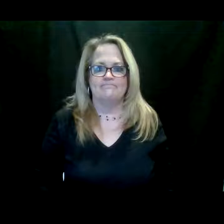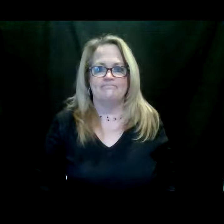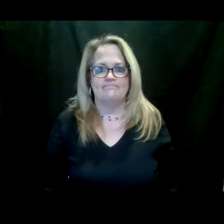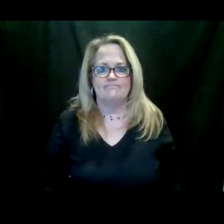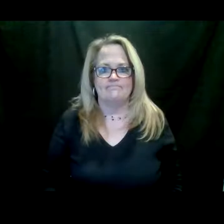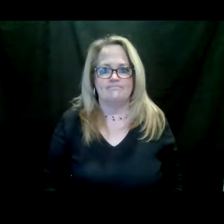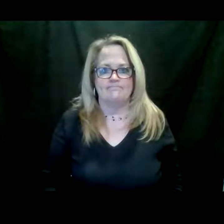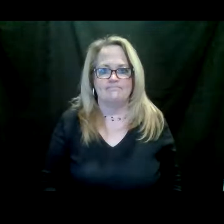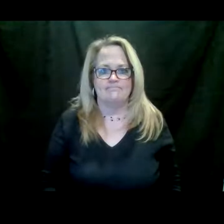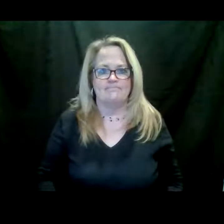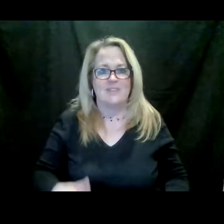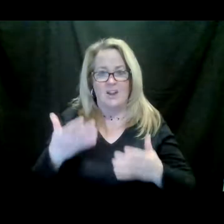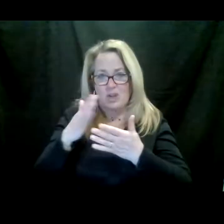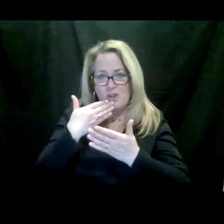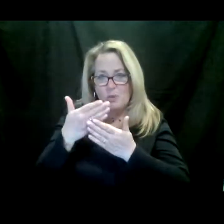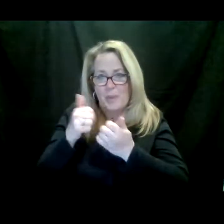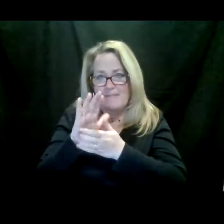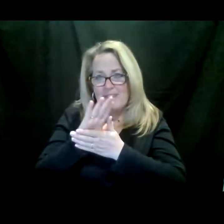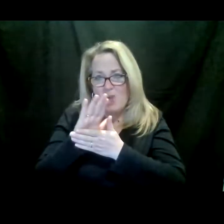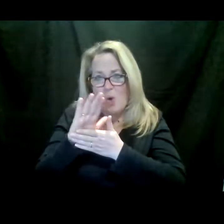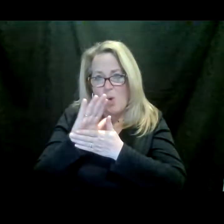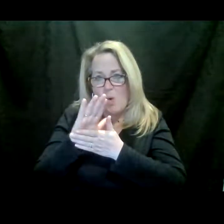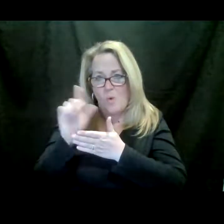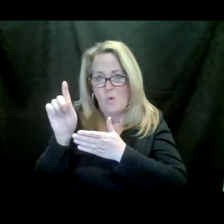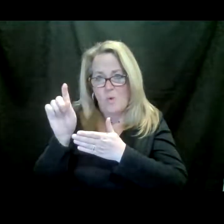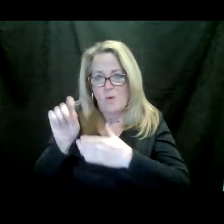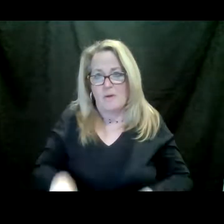Are we good with the videotape?